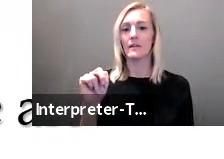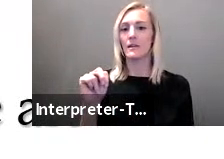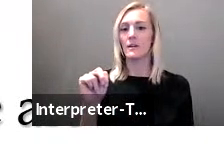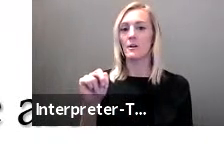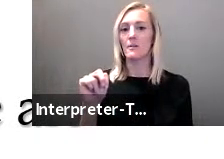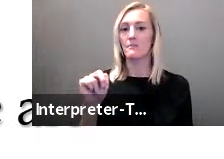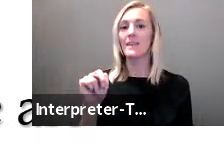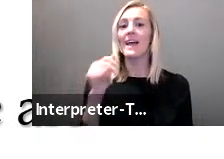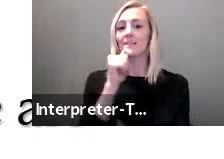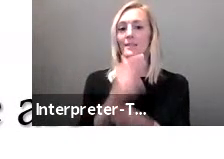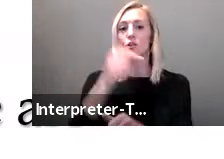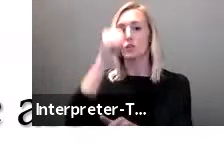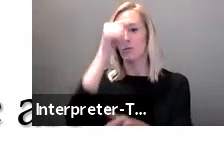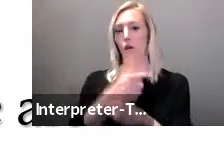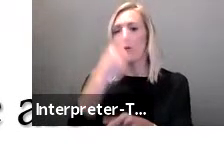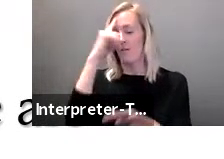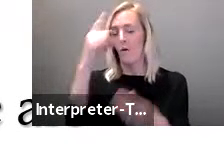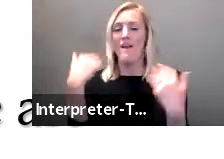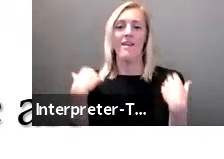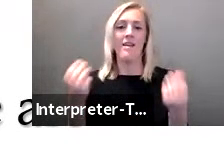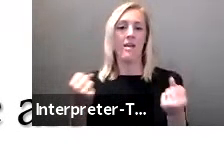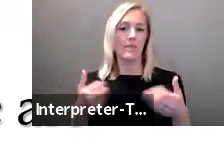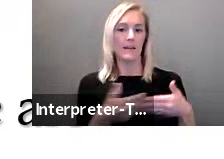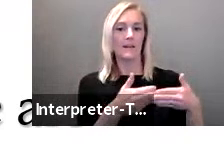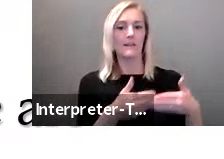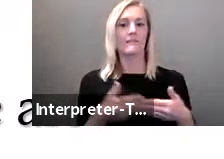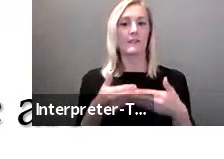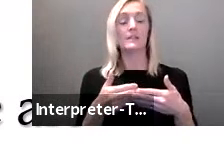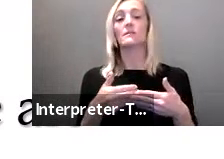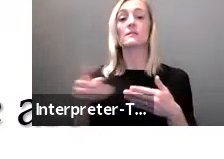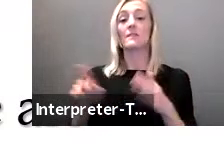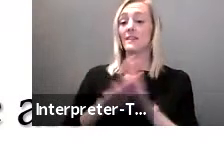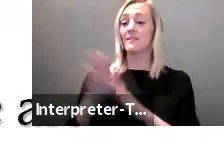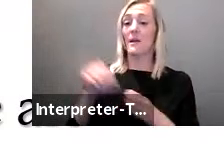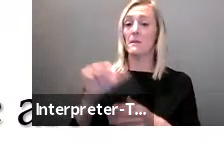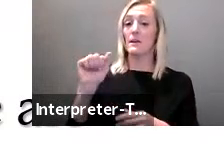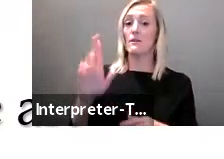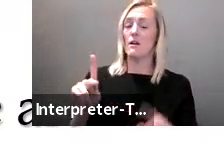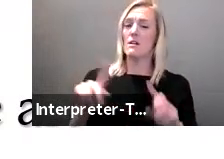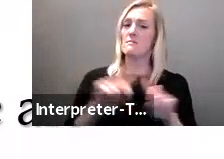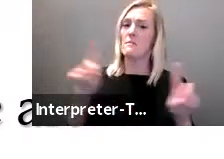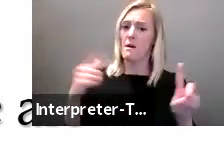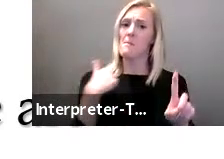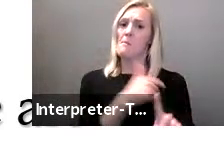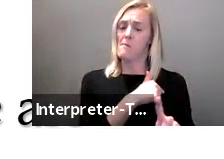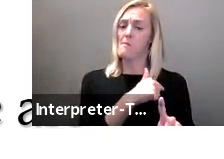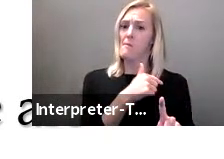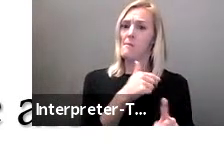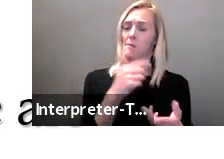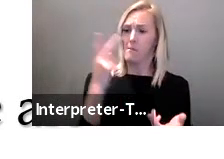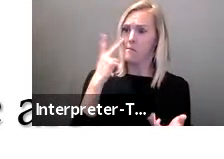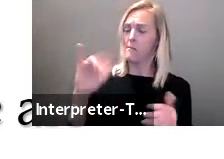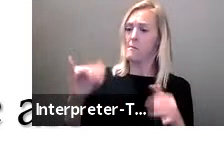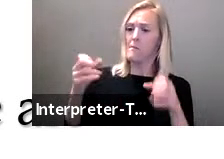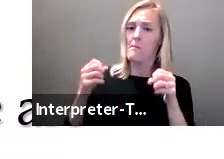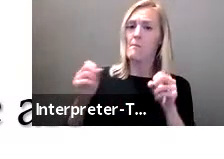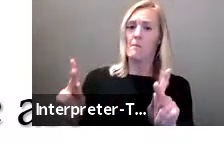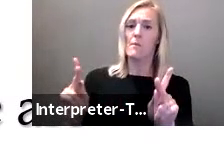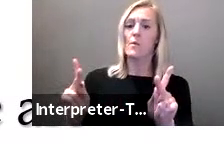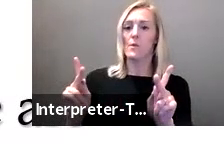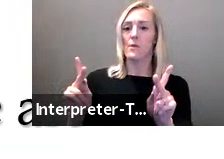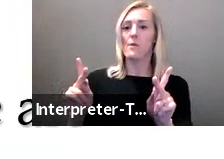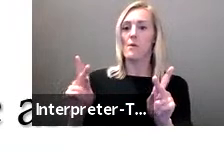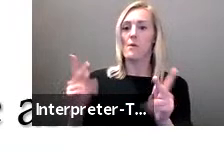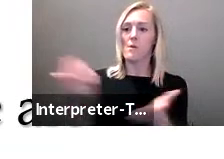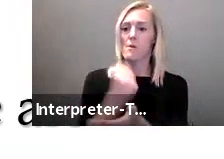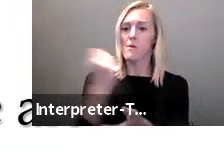It's modeled after Sisters United that was developed in Arkansas, but we saw a opportunity to involve